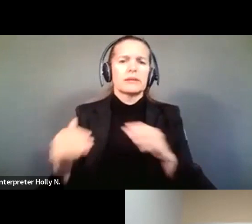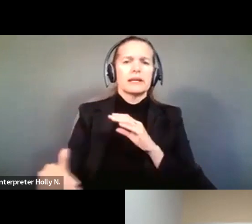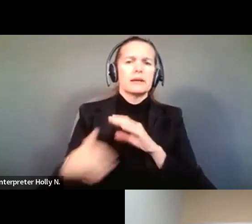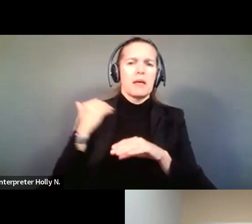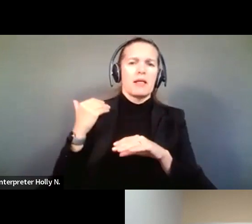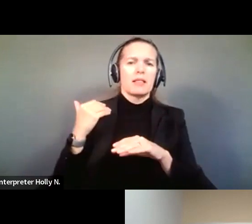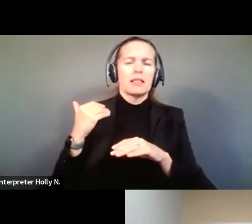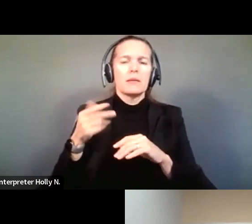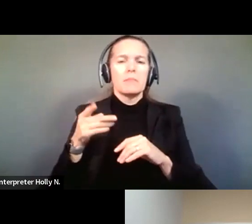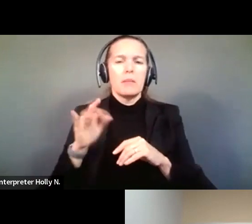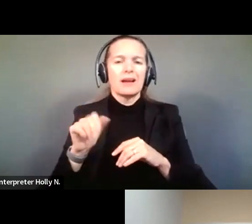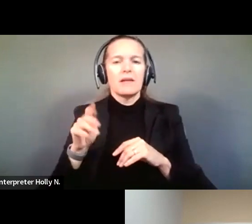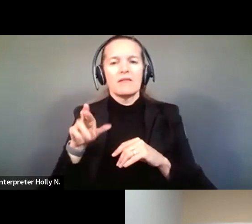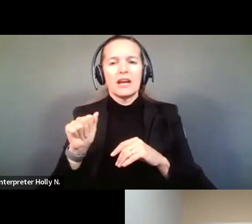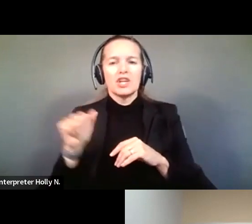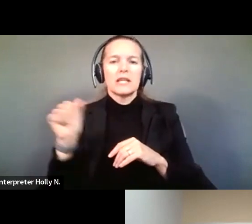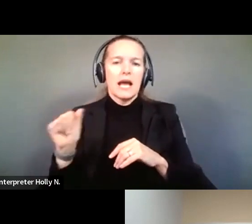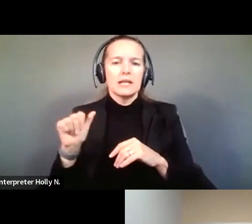at